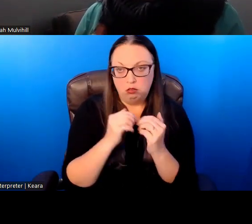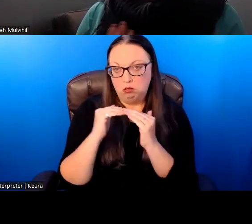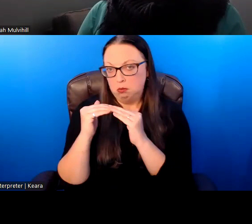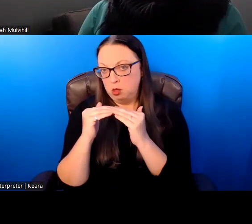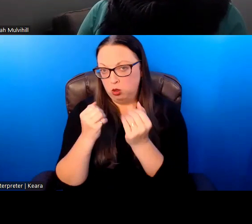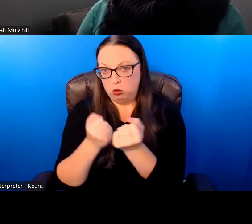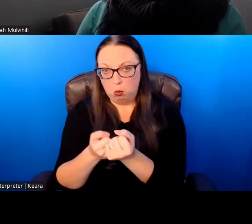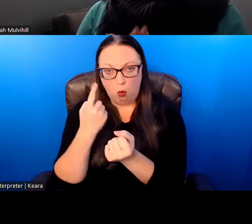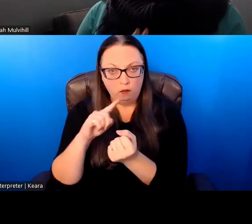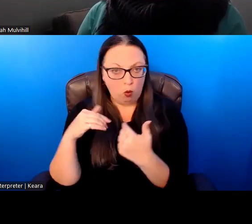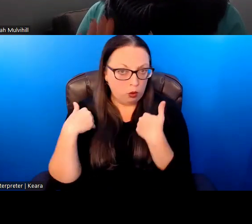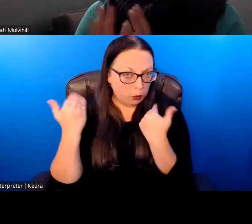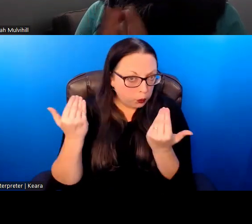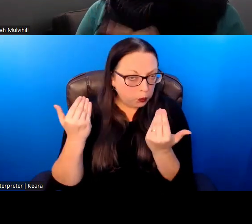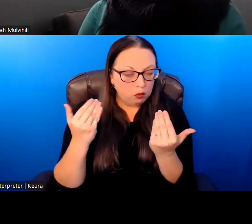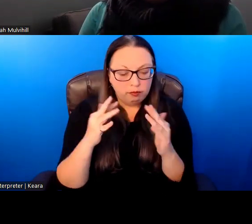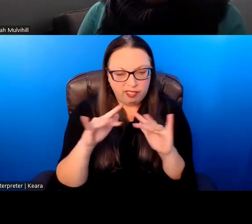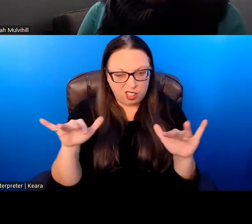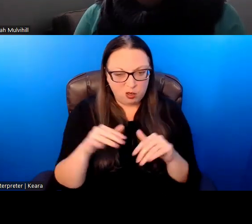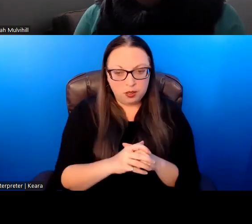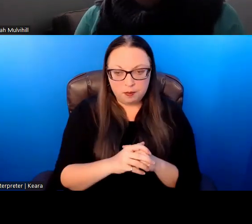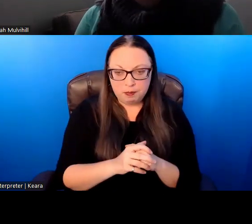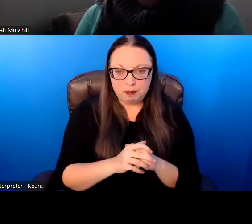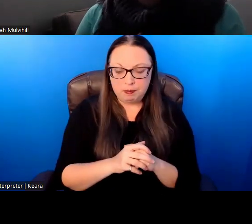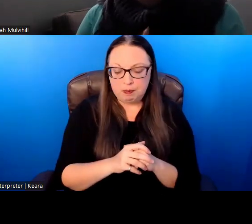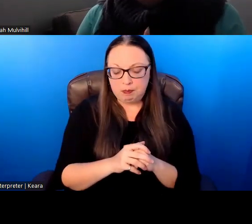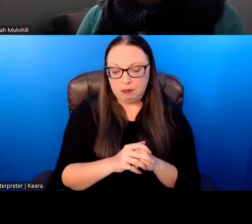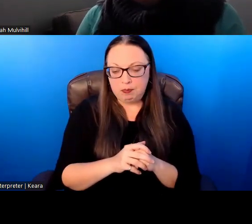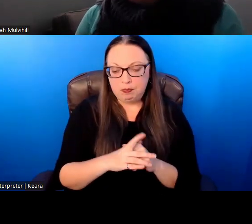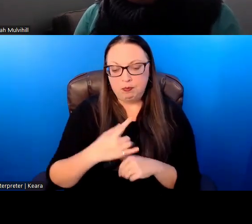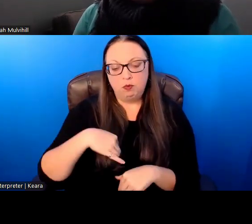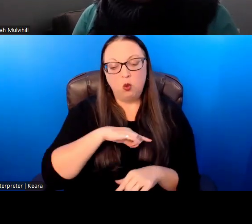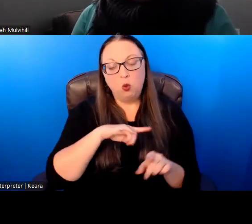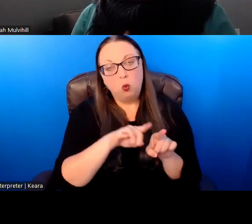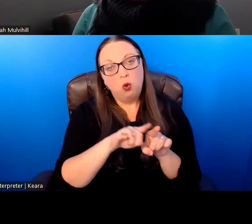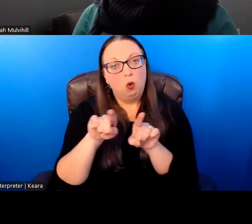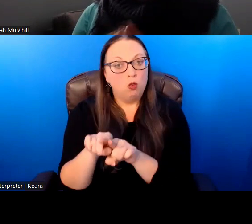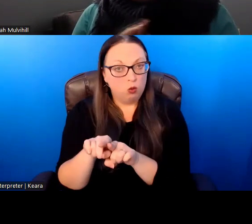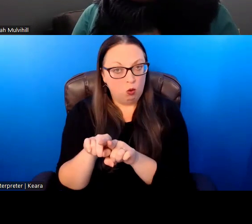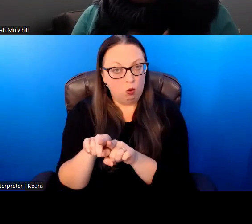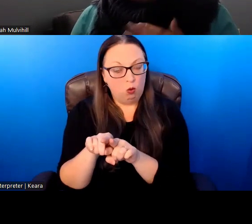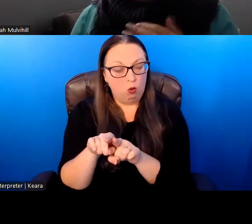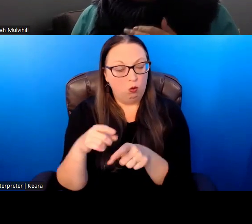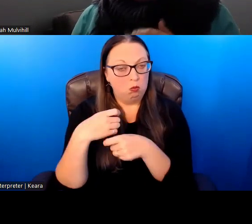for youth, etc. So we're also creating some new and